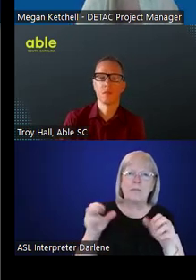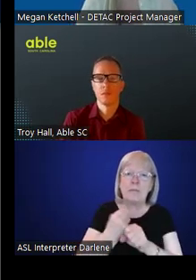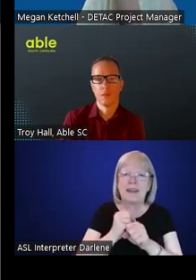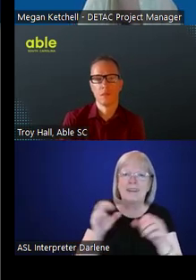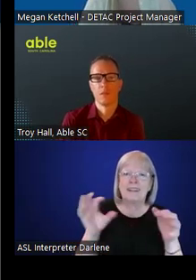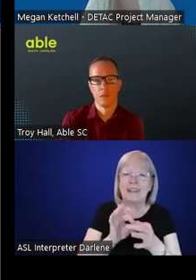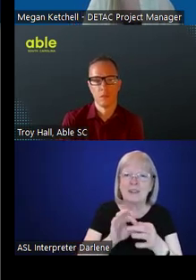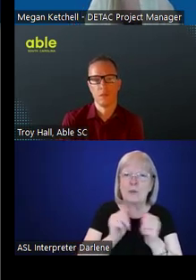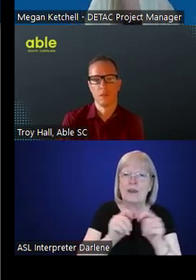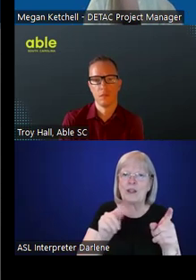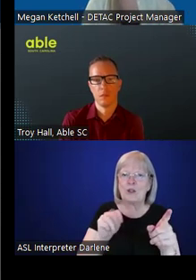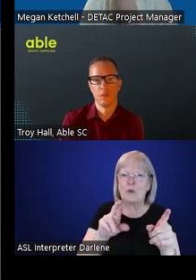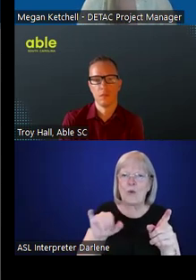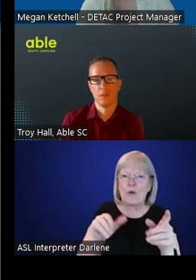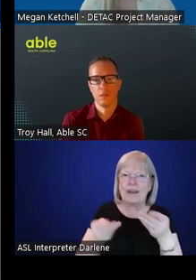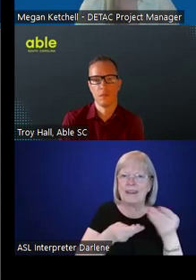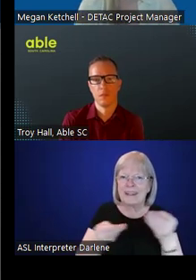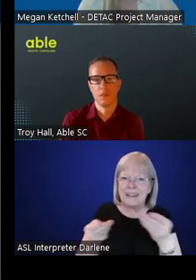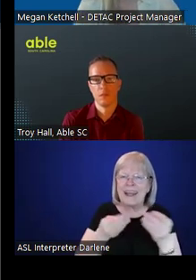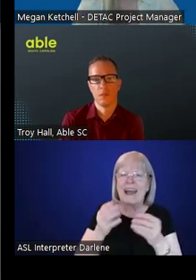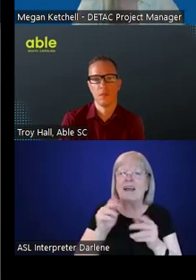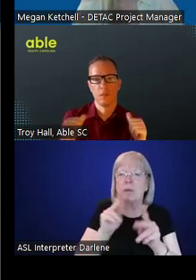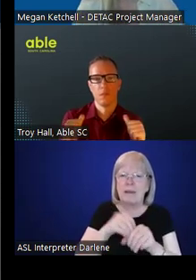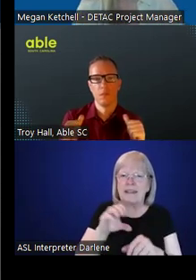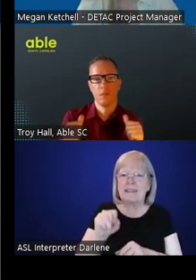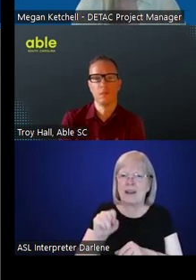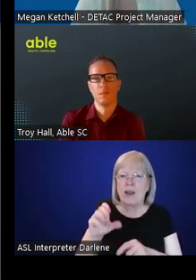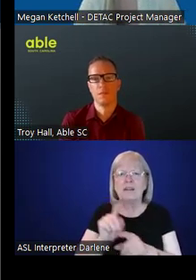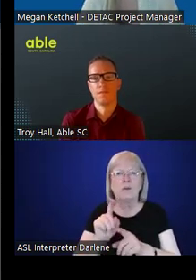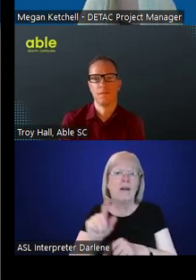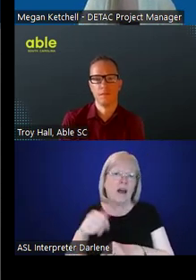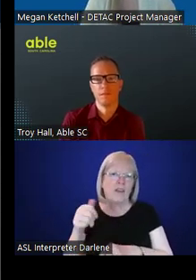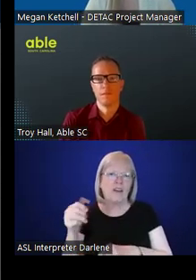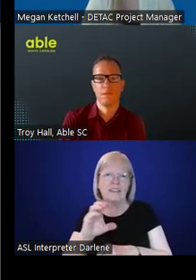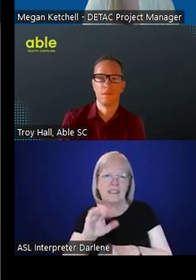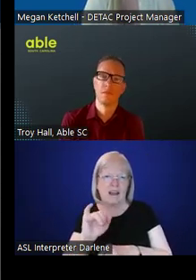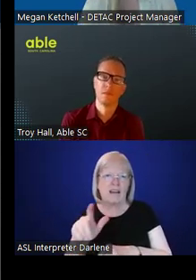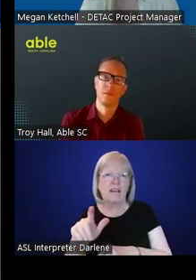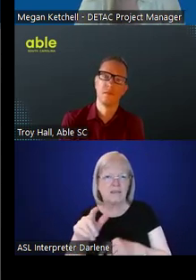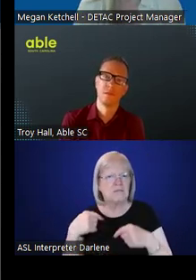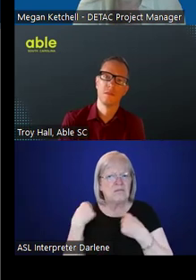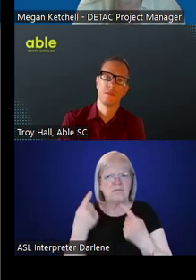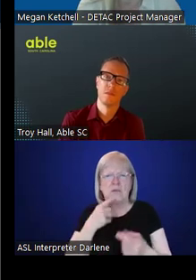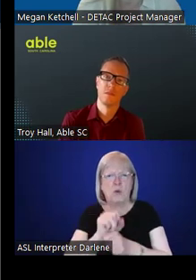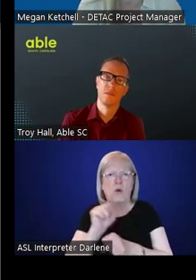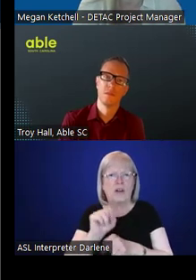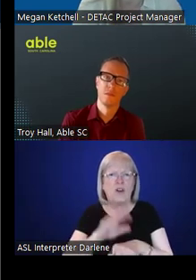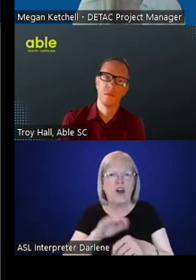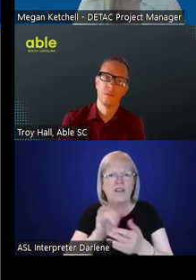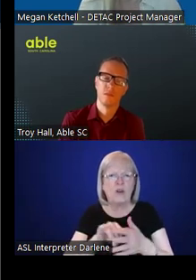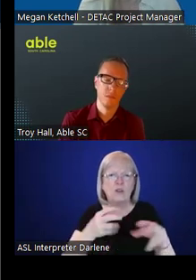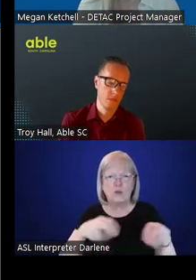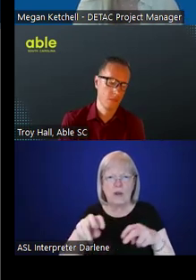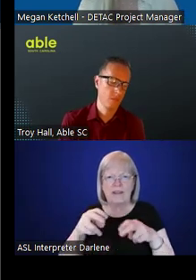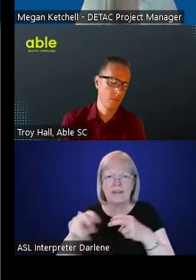in Troy Hall from Able, South Carolina, as well as with other SILs that are working on pre-employment transition services